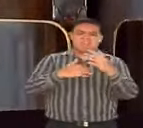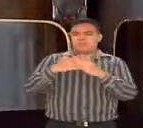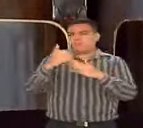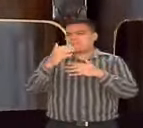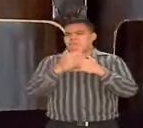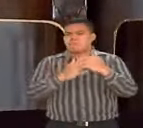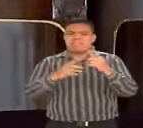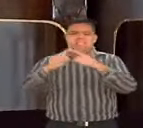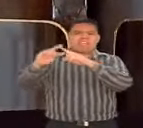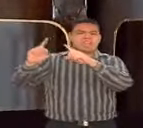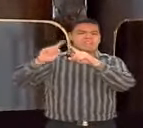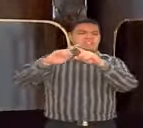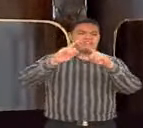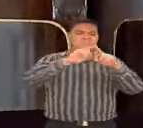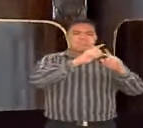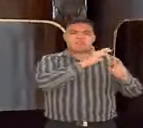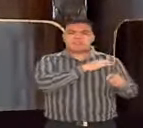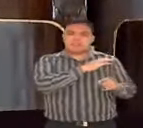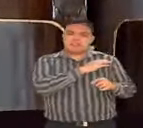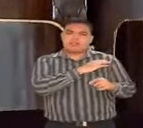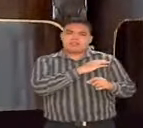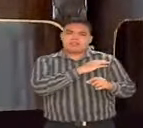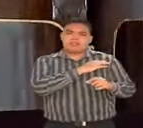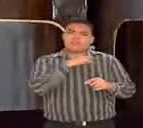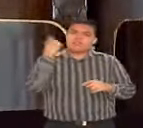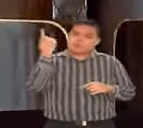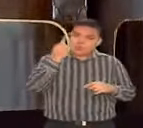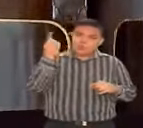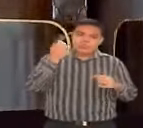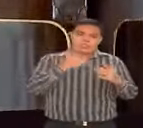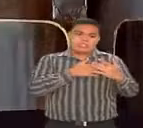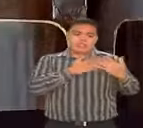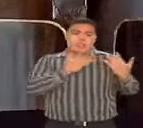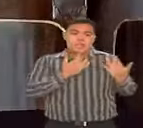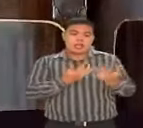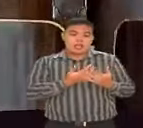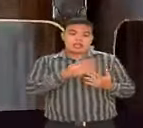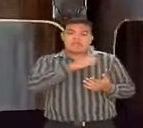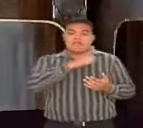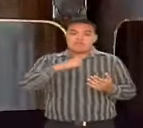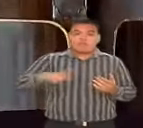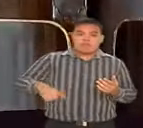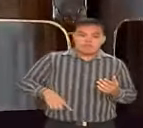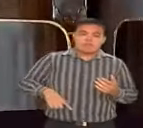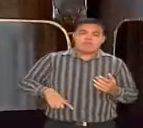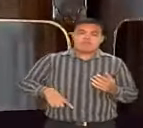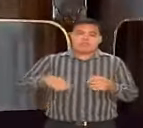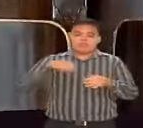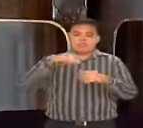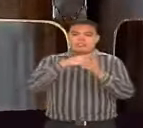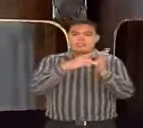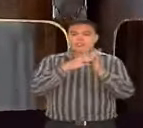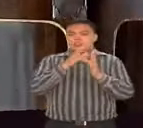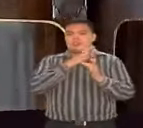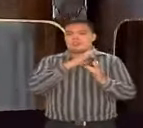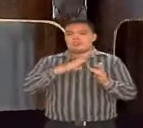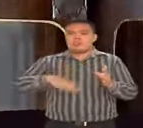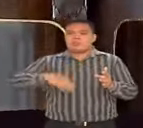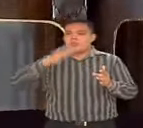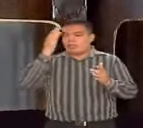spite of our differences. That is always the heart of our Lord Jesus Christ. Unity